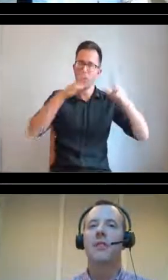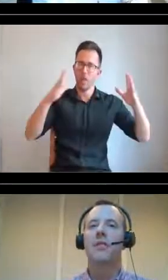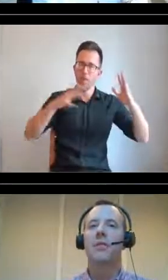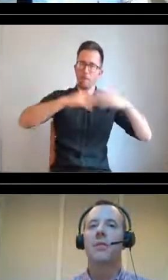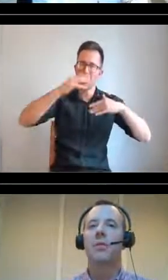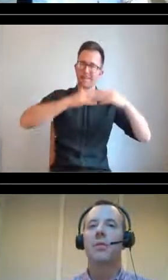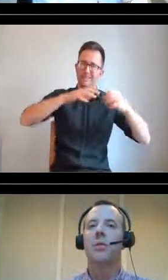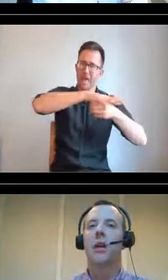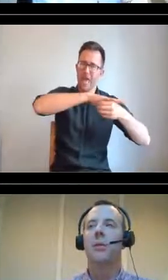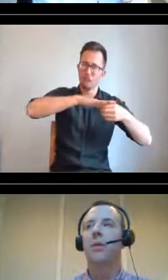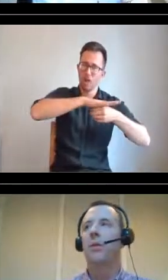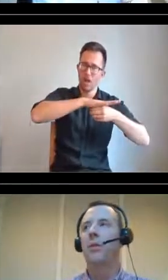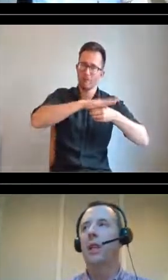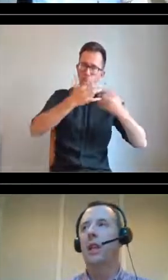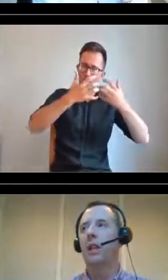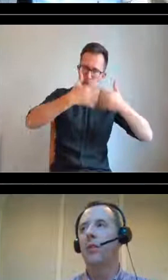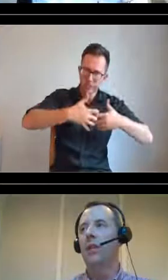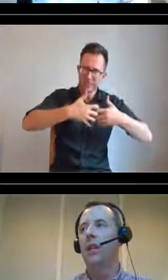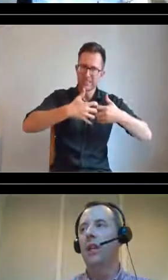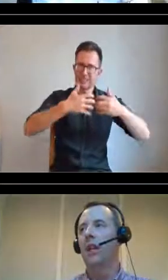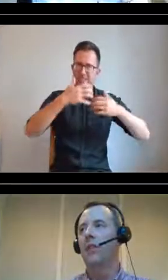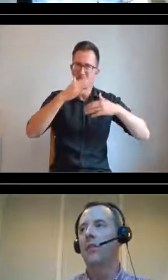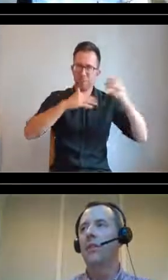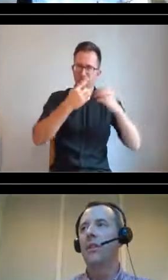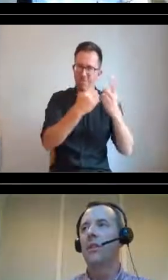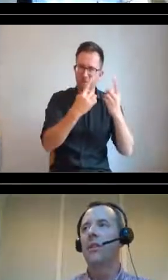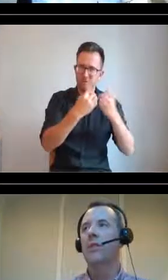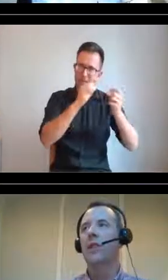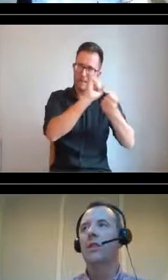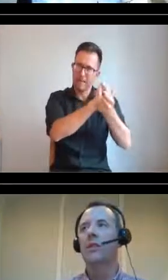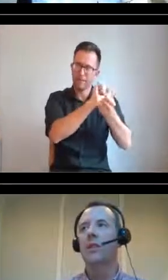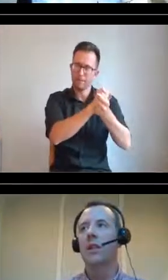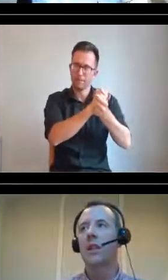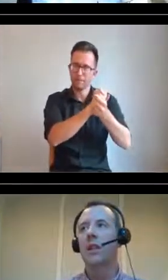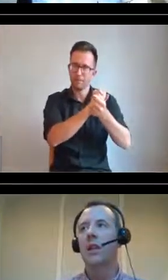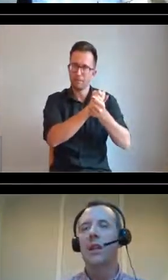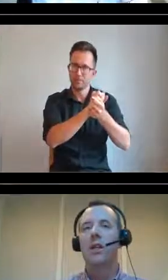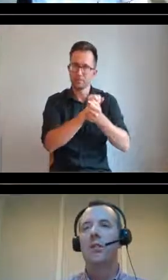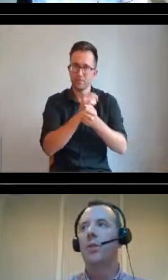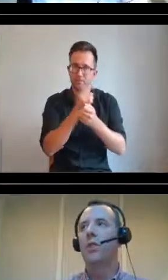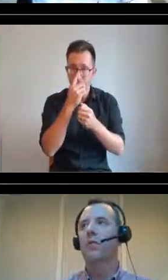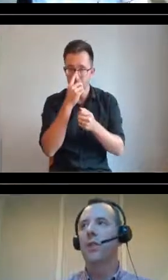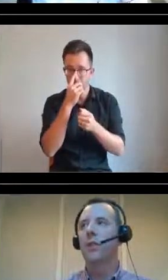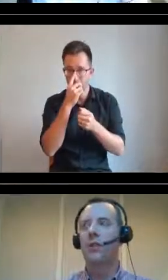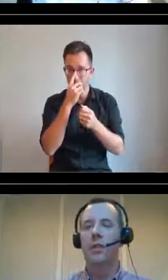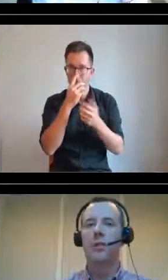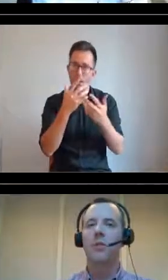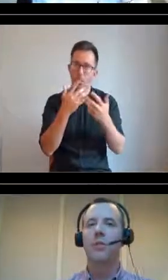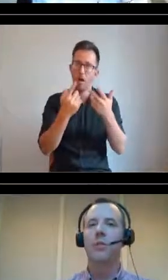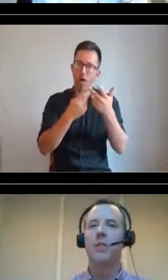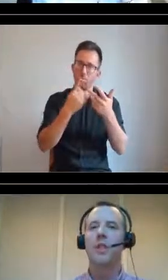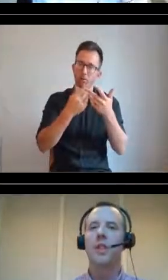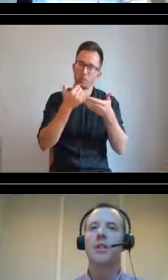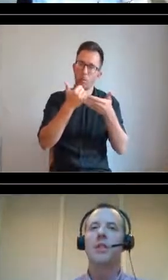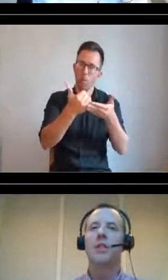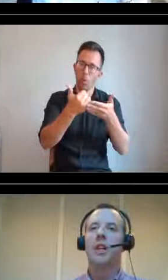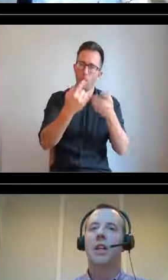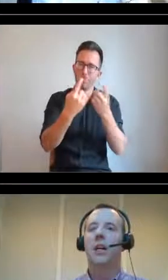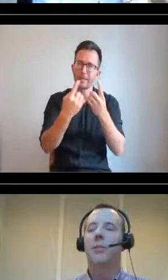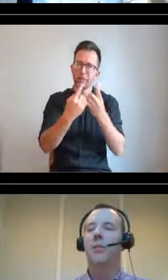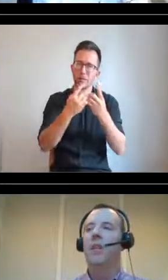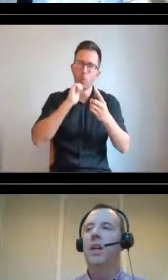tunnelling activities will happen, and all the and associated support functions will